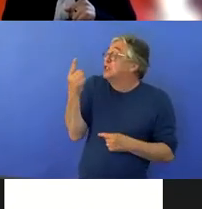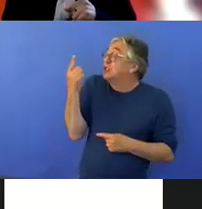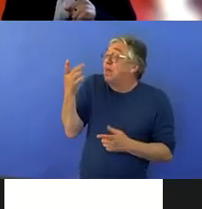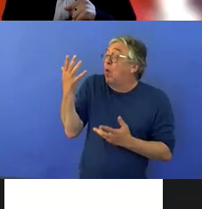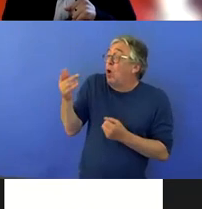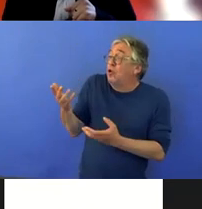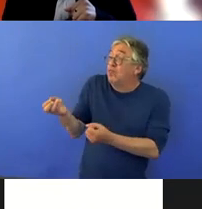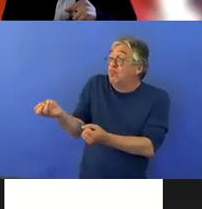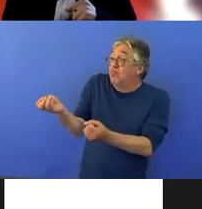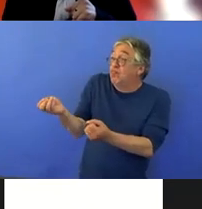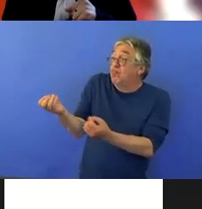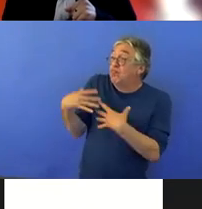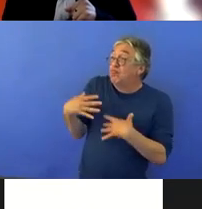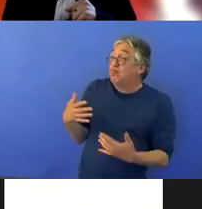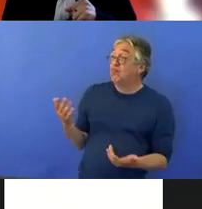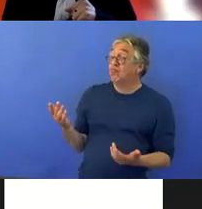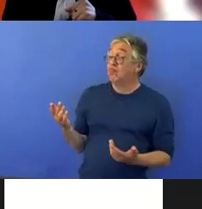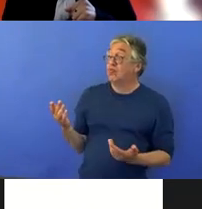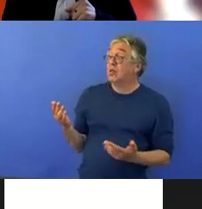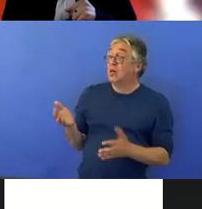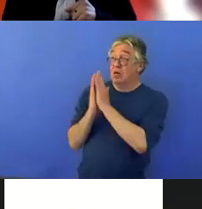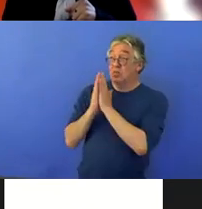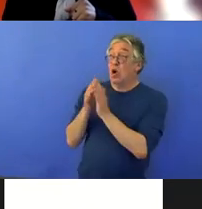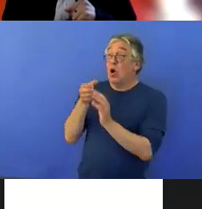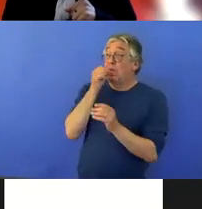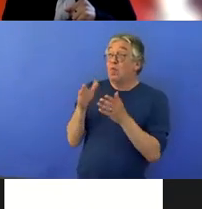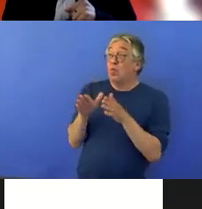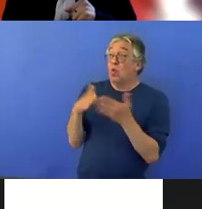us, just unmute yourself and take the floor.